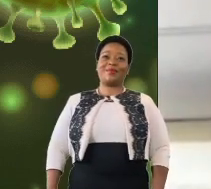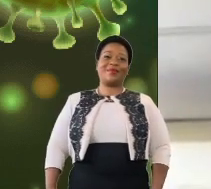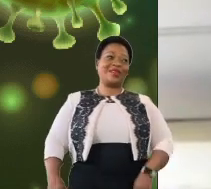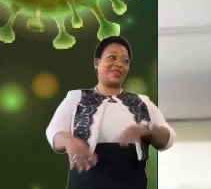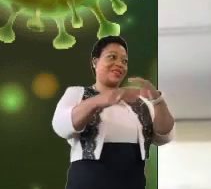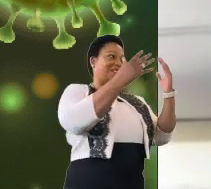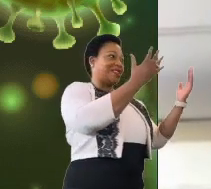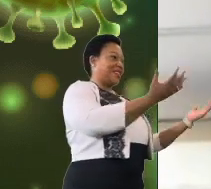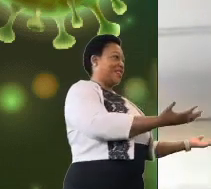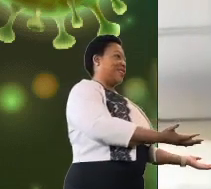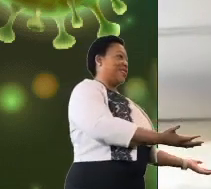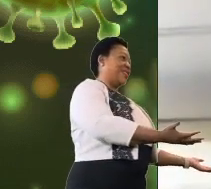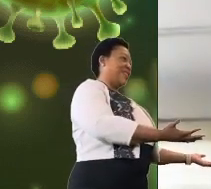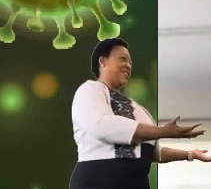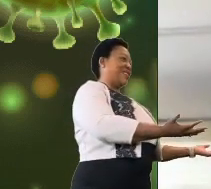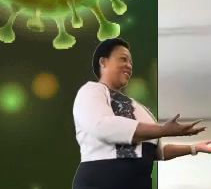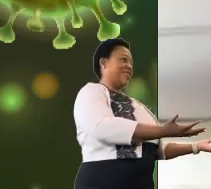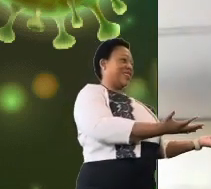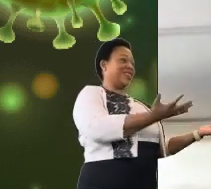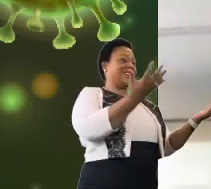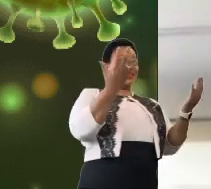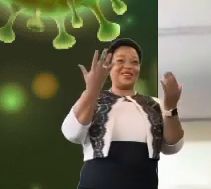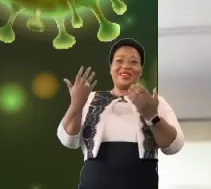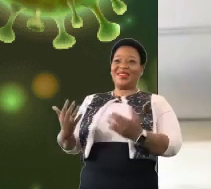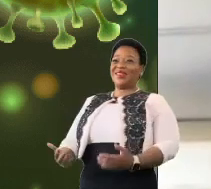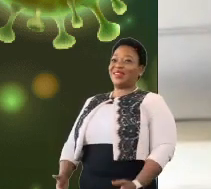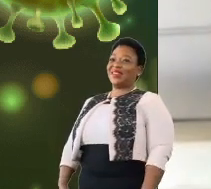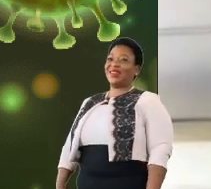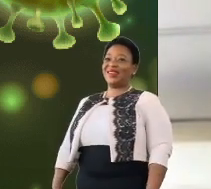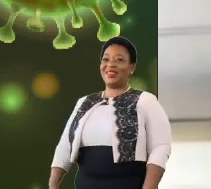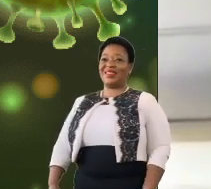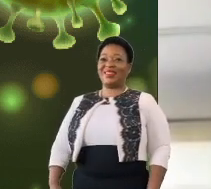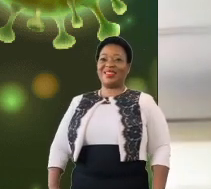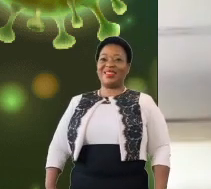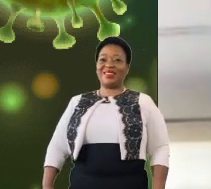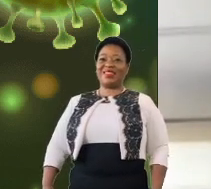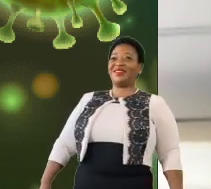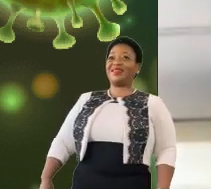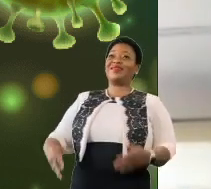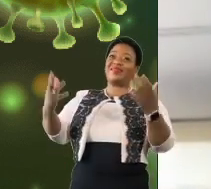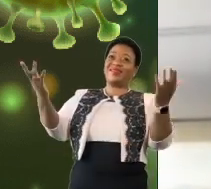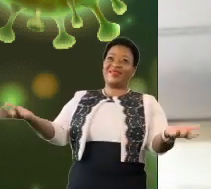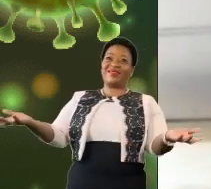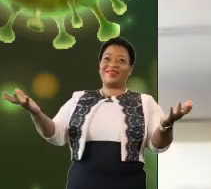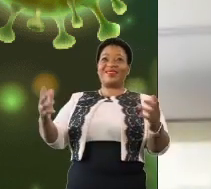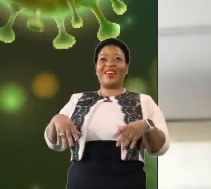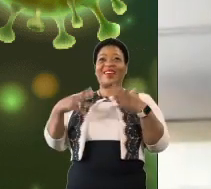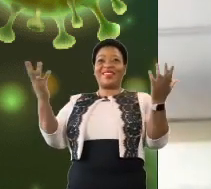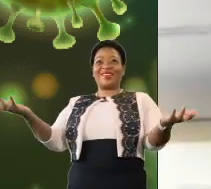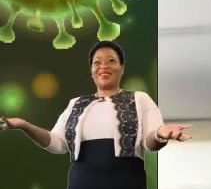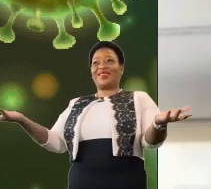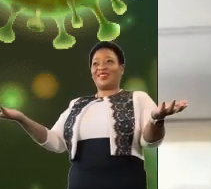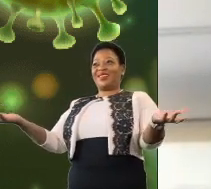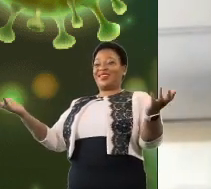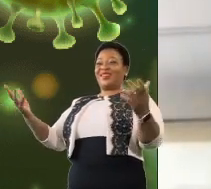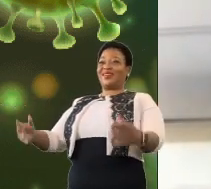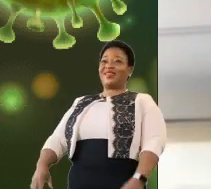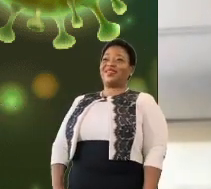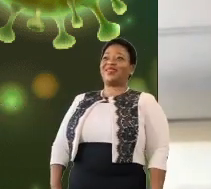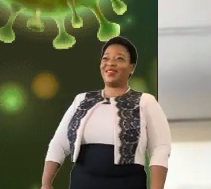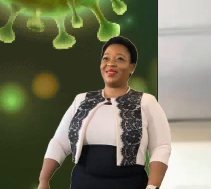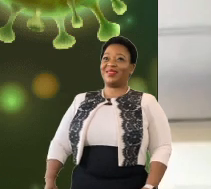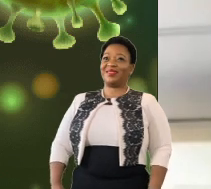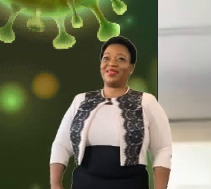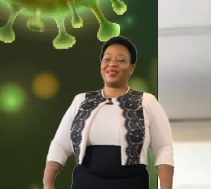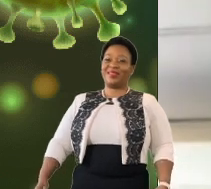My vocabulary is leaving me now. The industries that are specified that they cannot function during